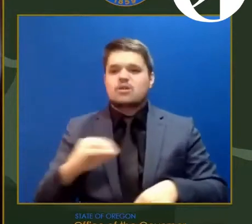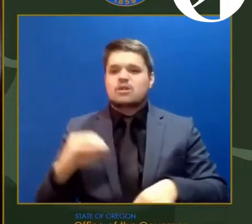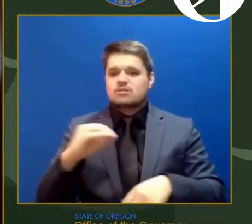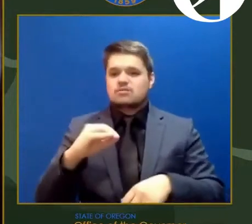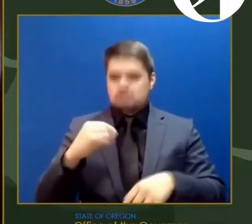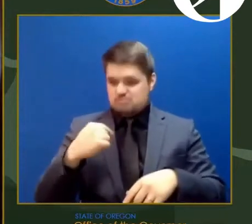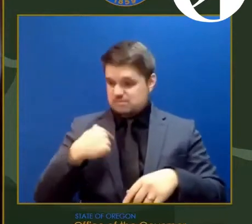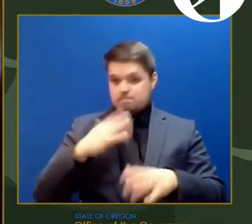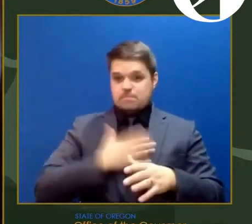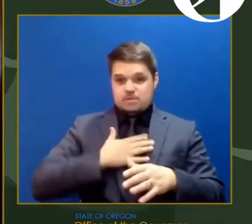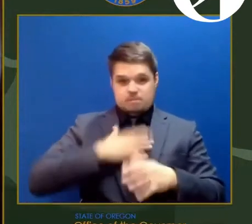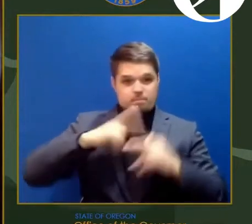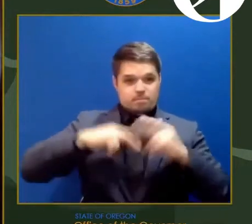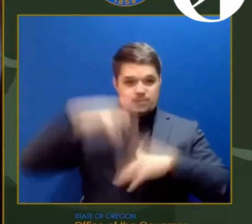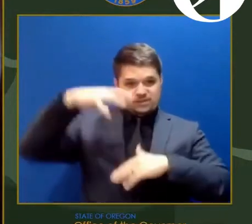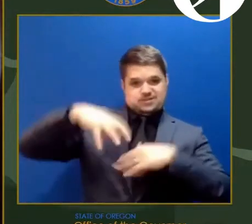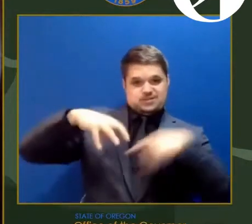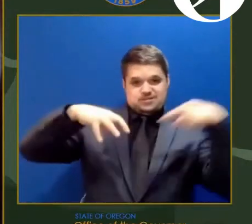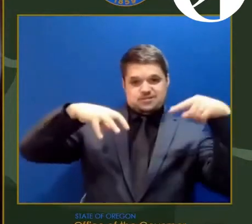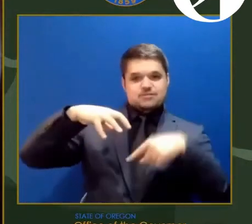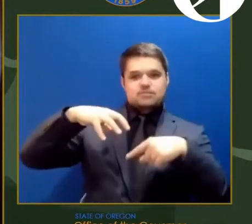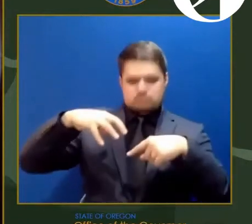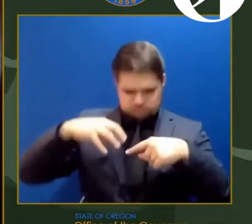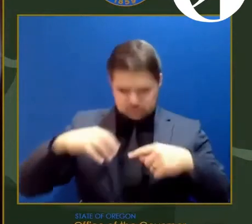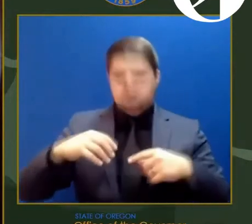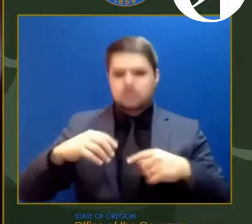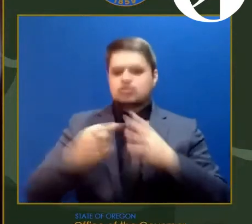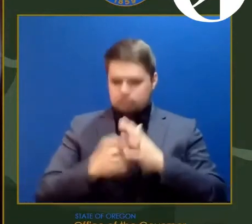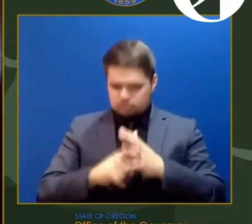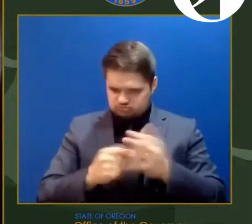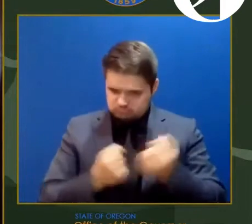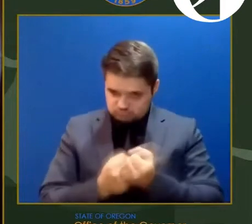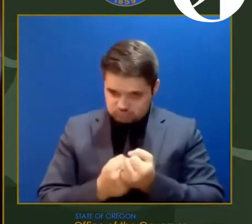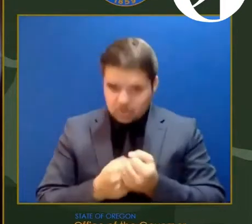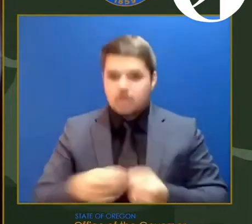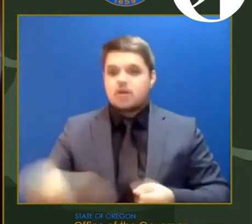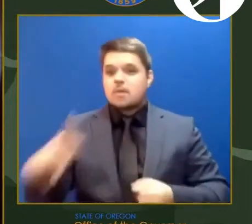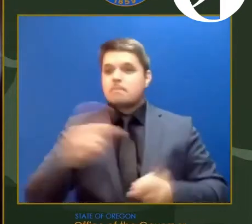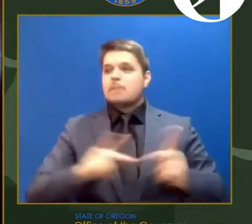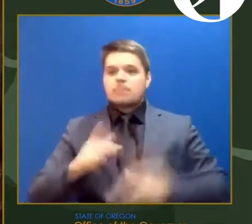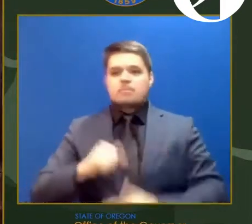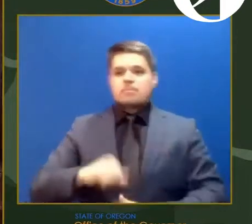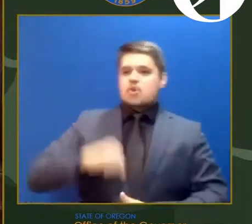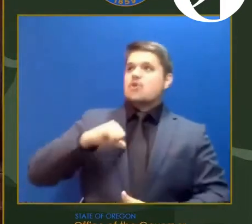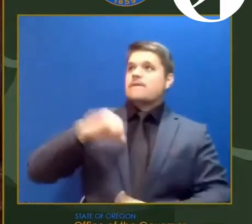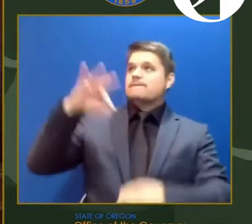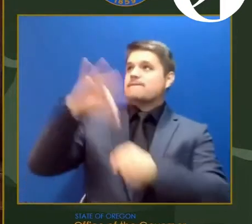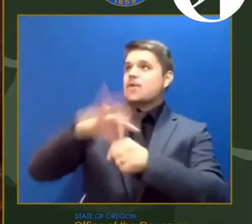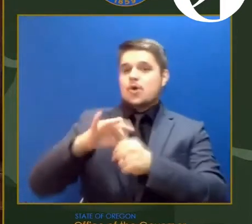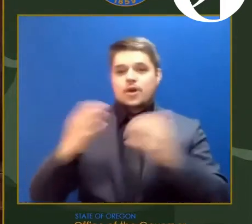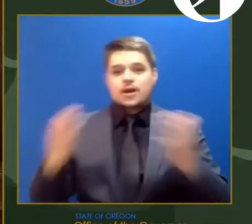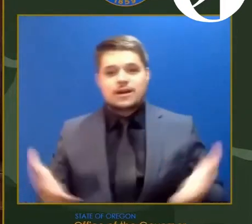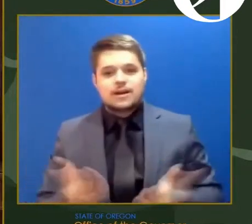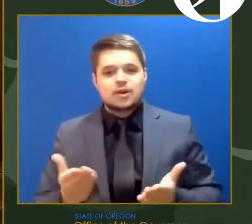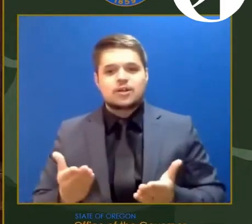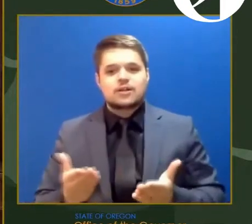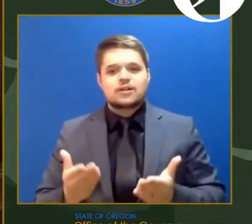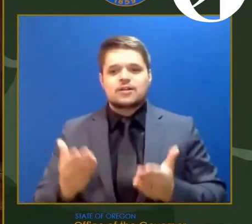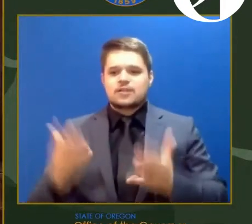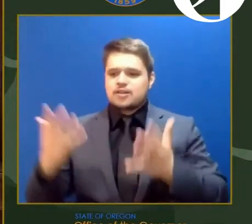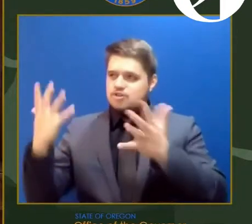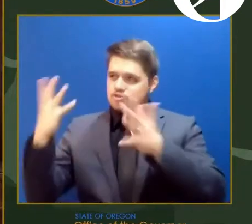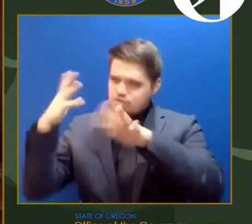Oregon, voting is a very proud part of who we are. It's in our very DNA. We were the first state